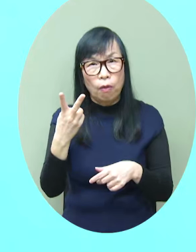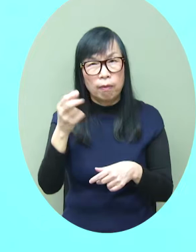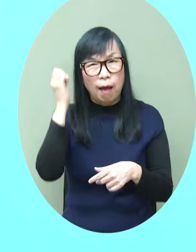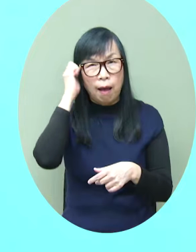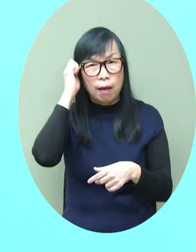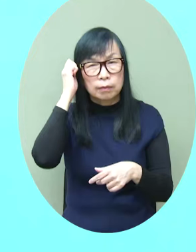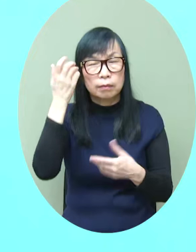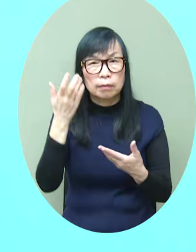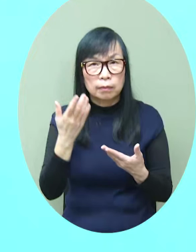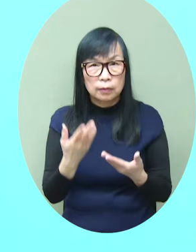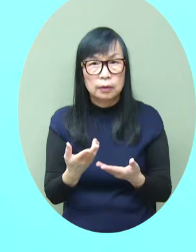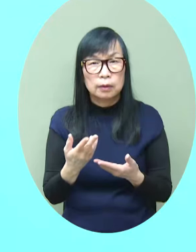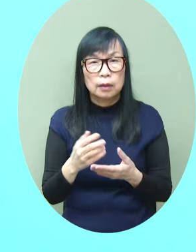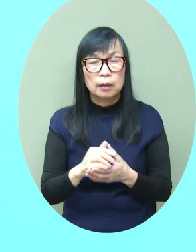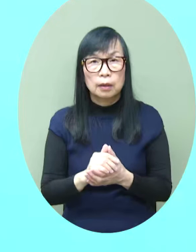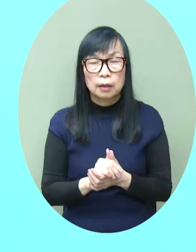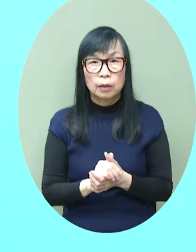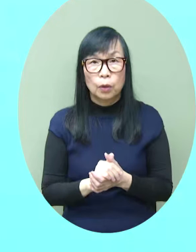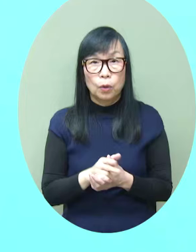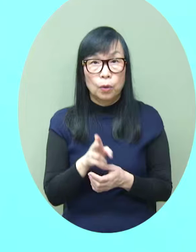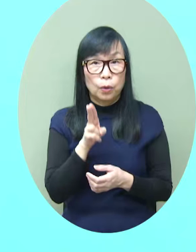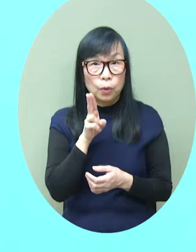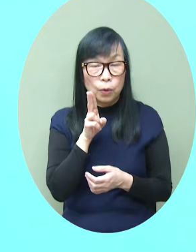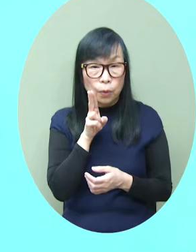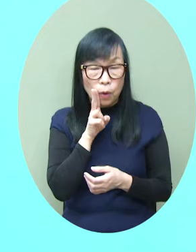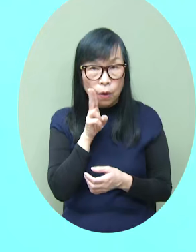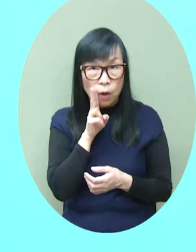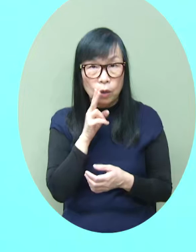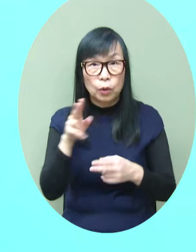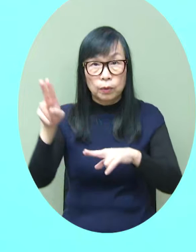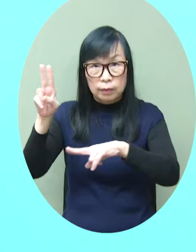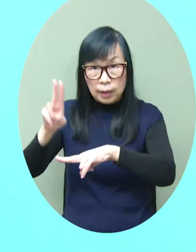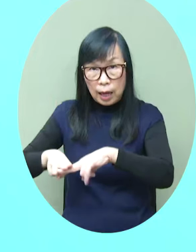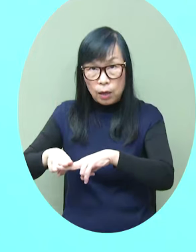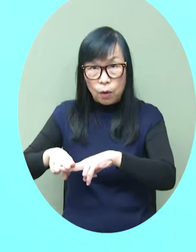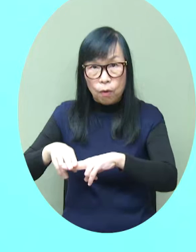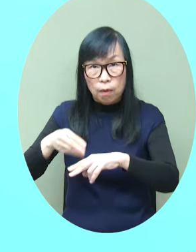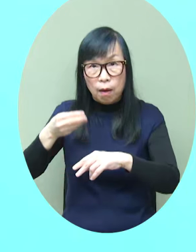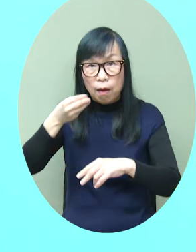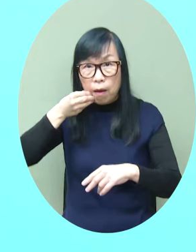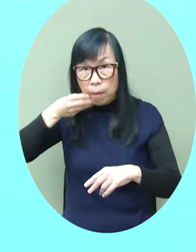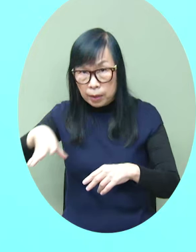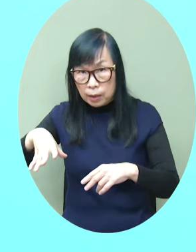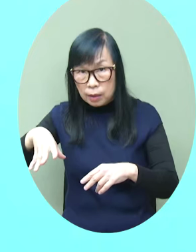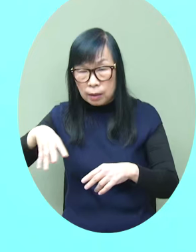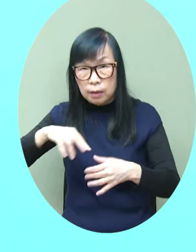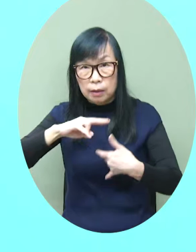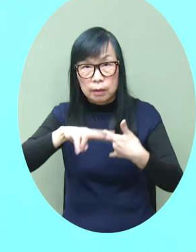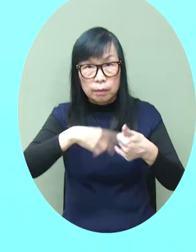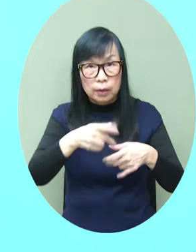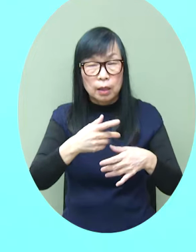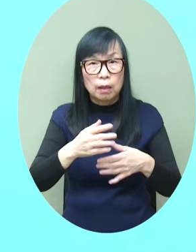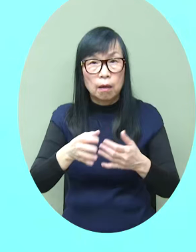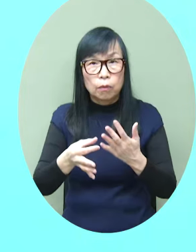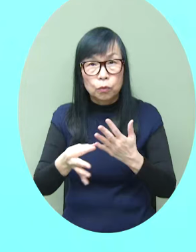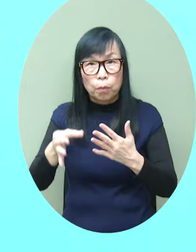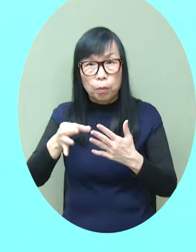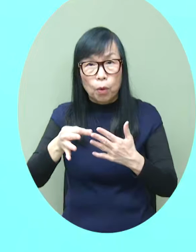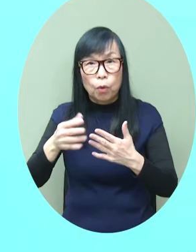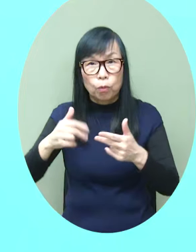resume some quarantine-free travel with the mainland, we have to ensure that our anti-COVID-19